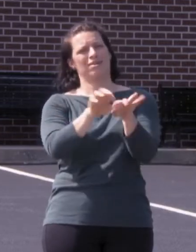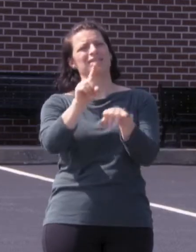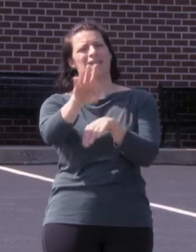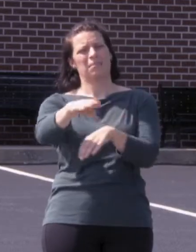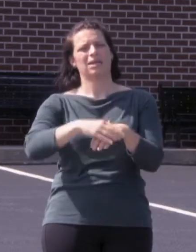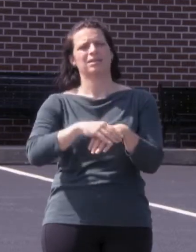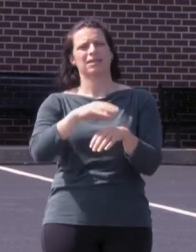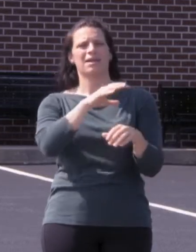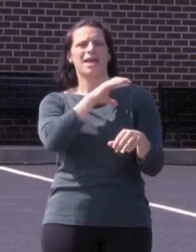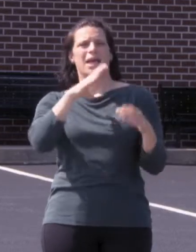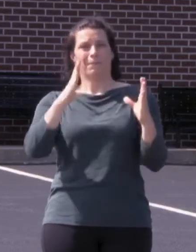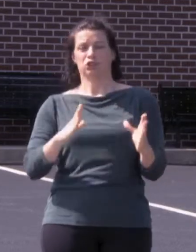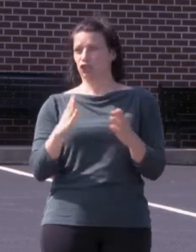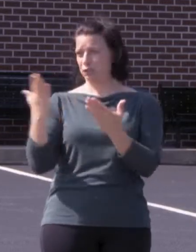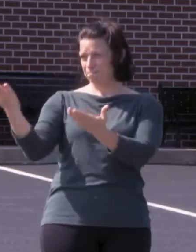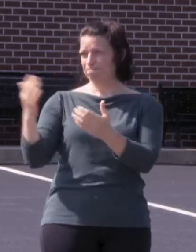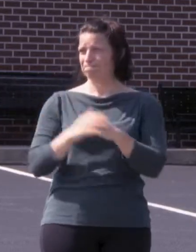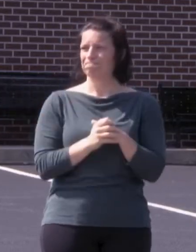be. Commissioner?